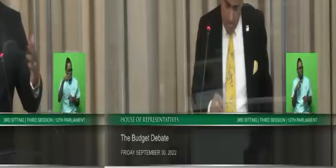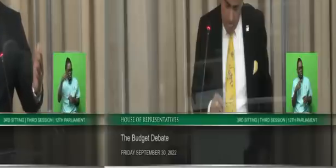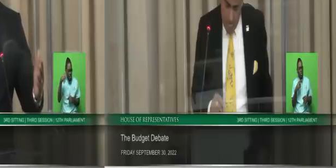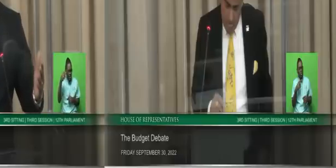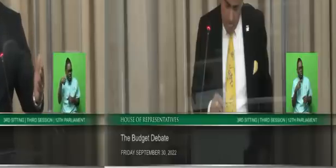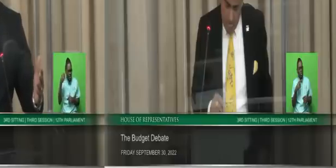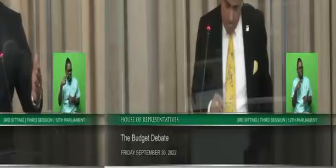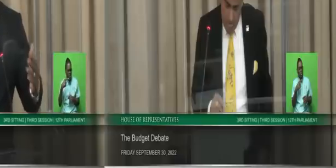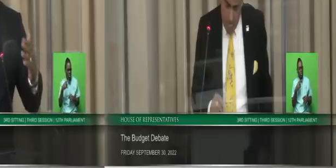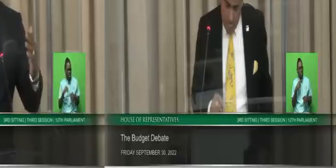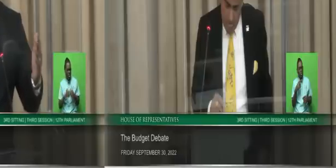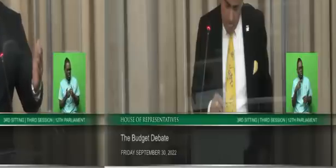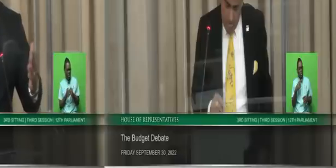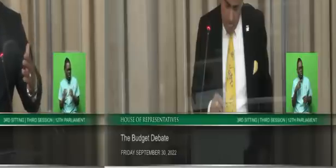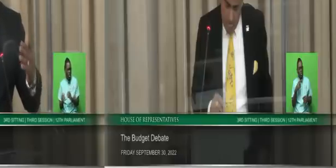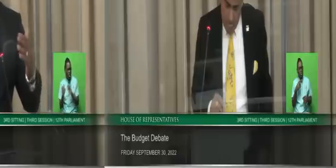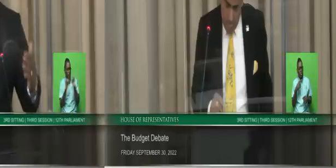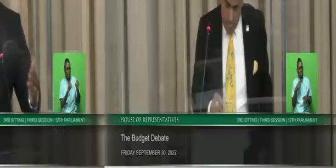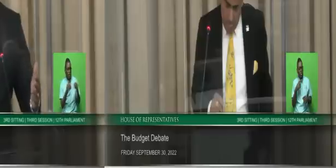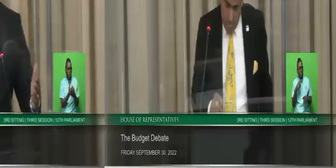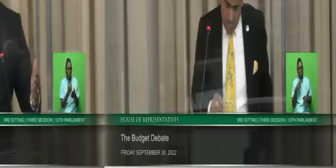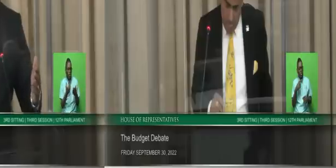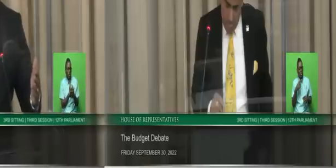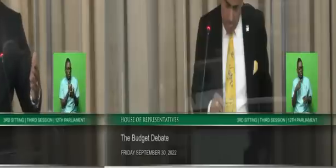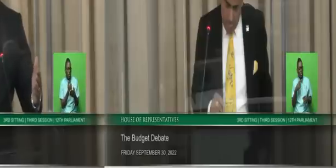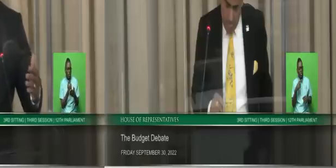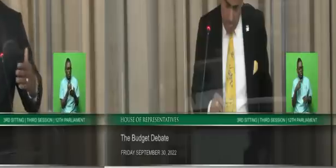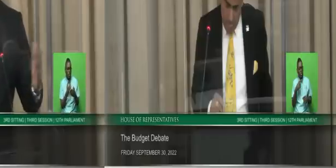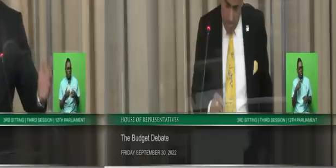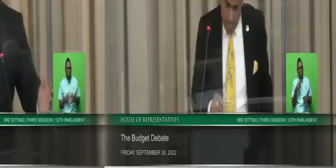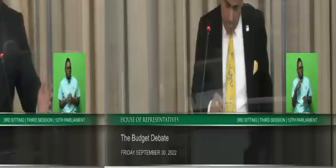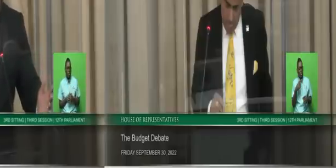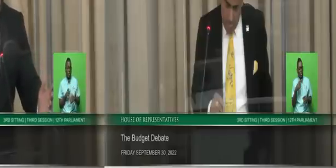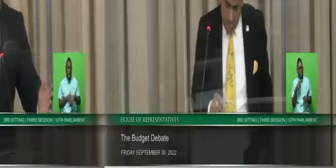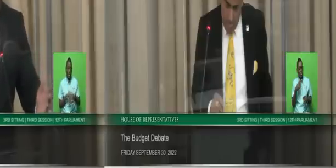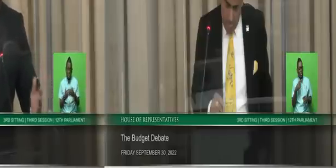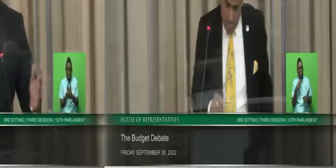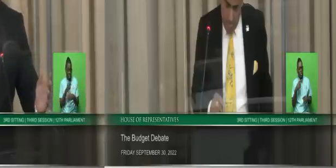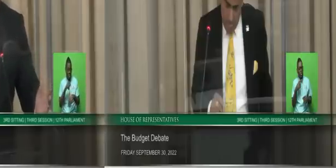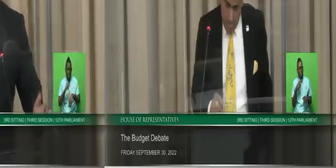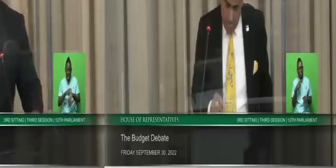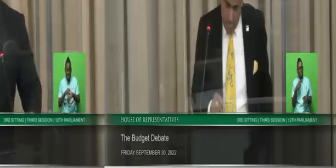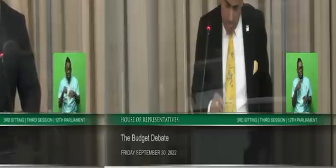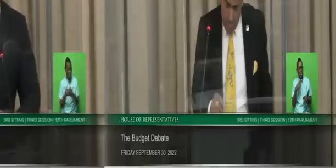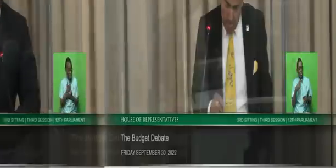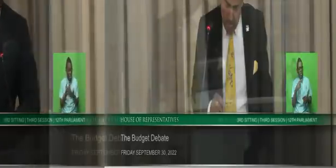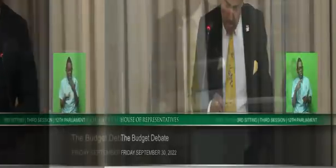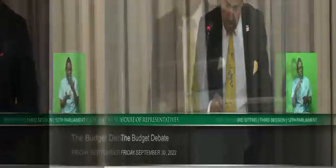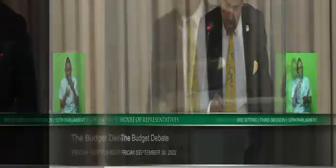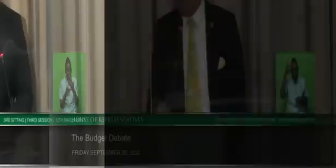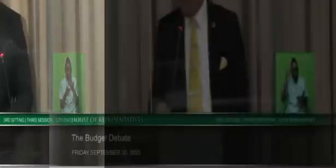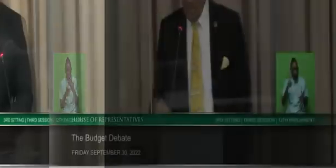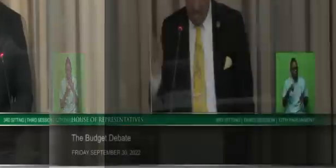to step up. A lot of the projects that were mentioned today by the opposition leader are completely archaic and out of step with